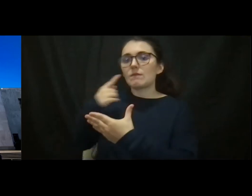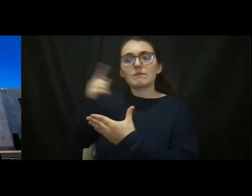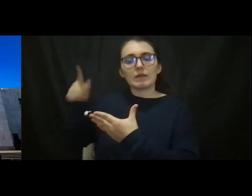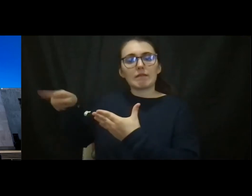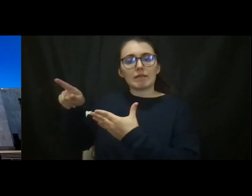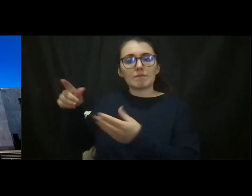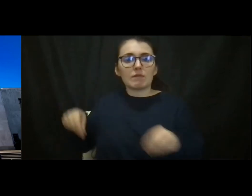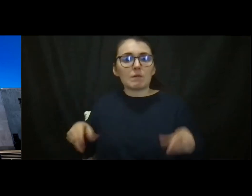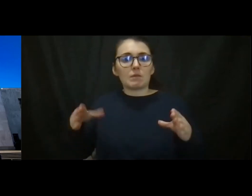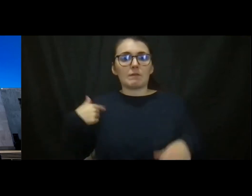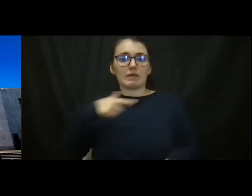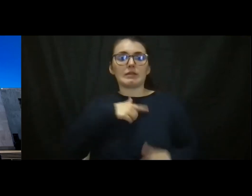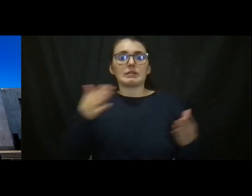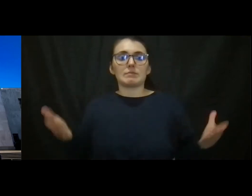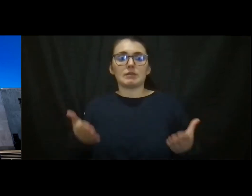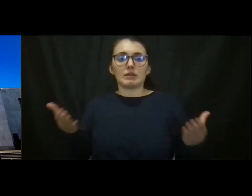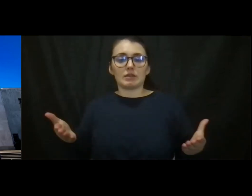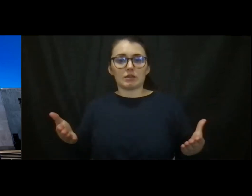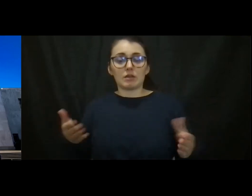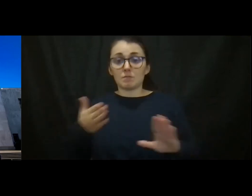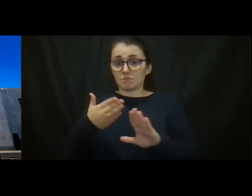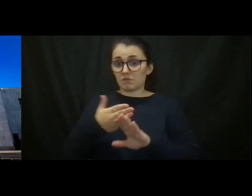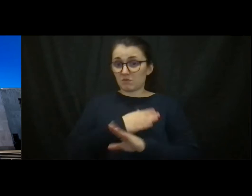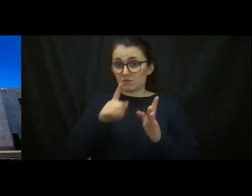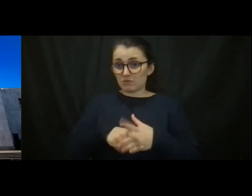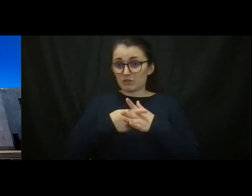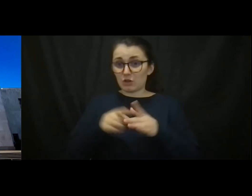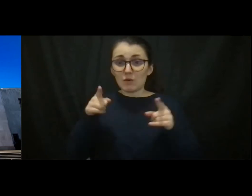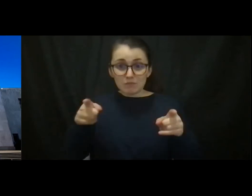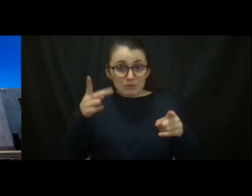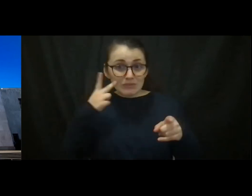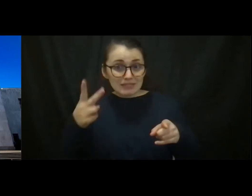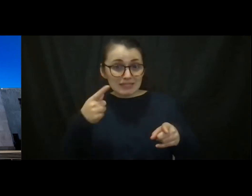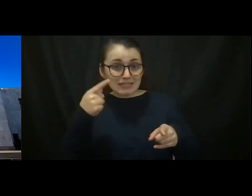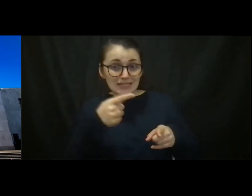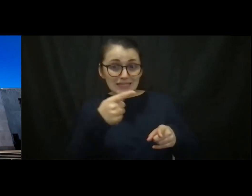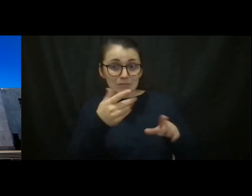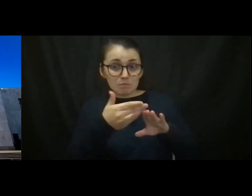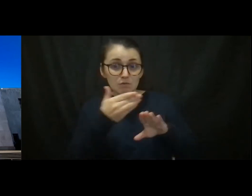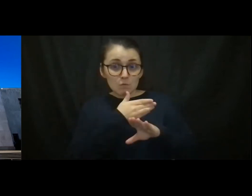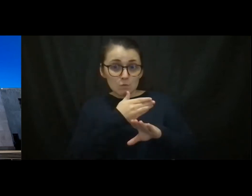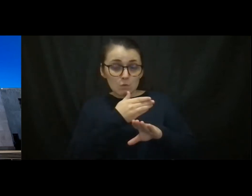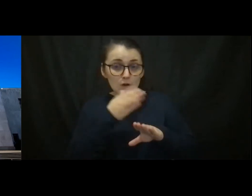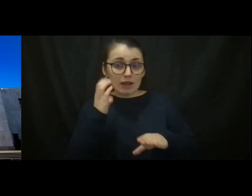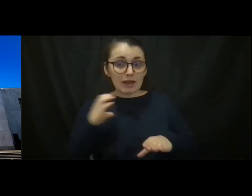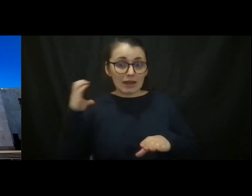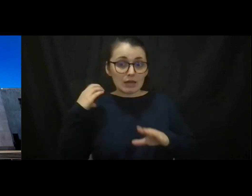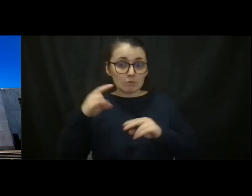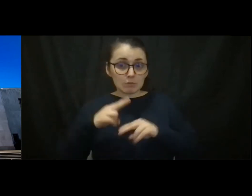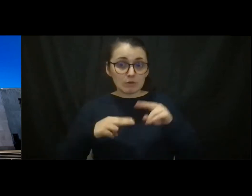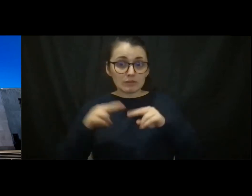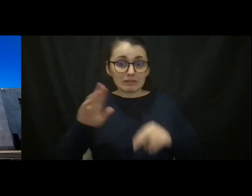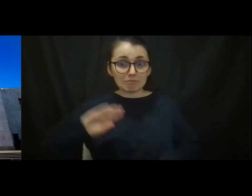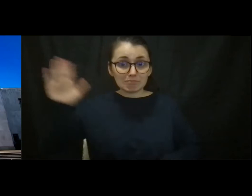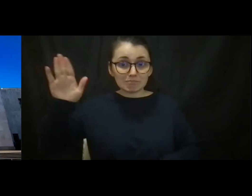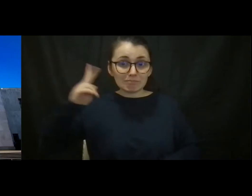start, has anybody been to the Capitol before? Maybe anybody seen it from the outside? Raise of hands, show of hands. I see